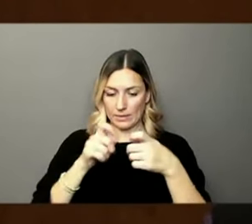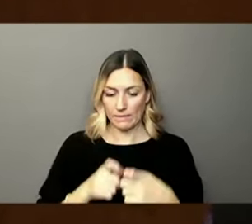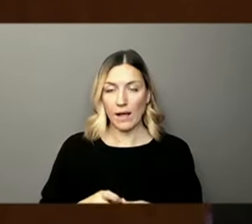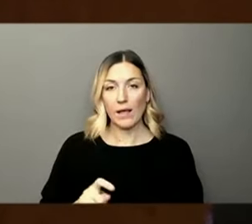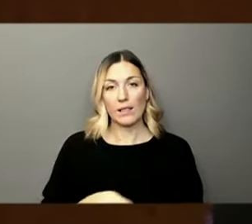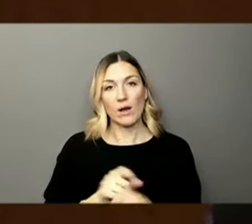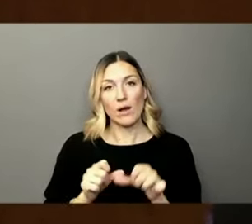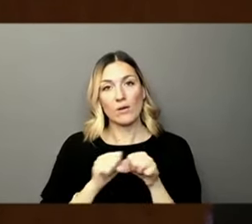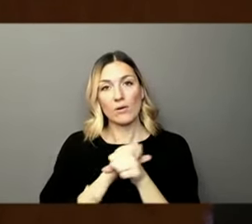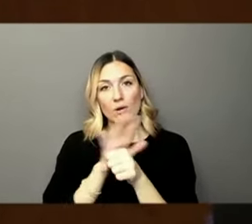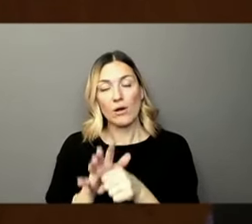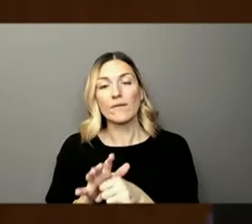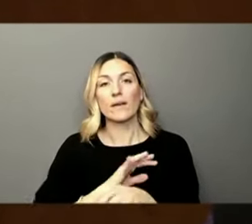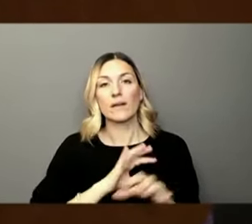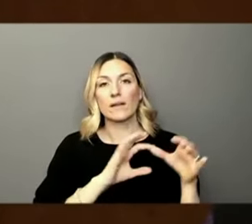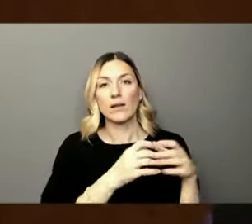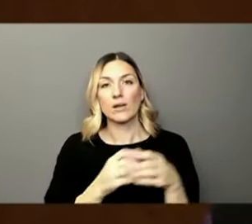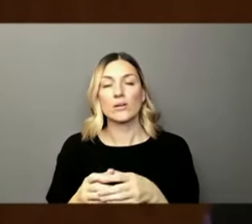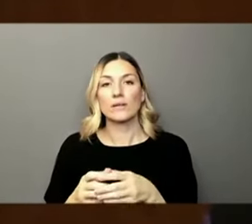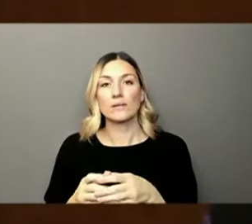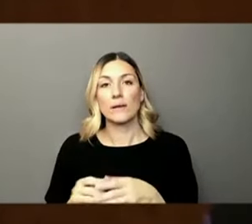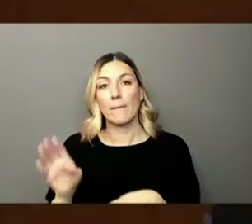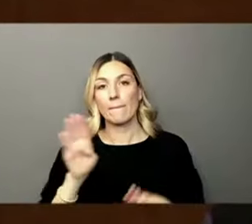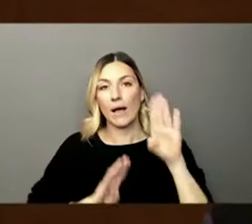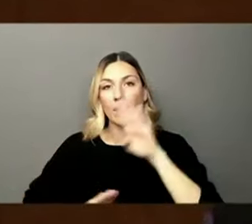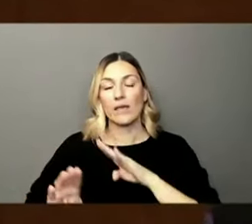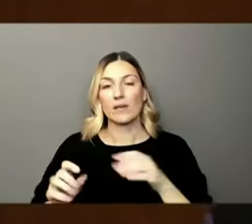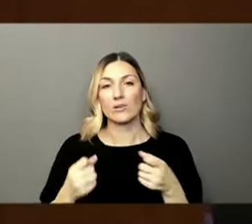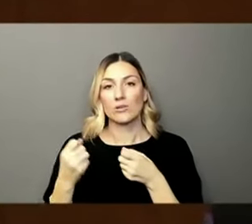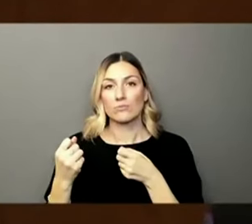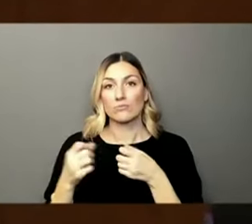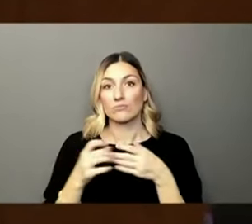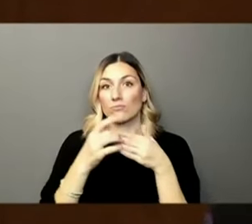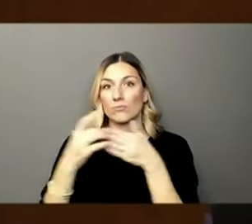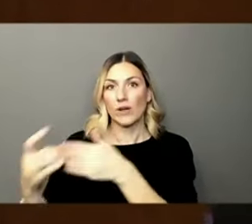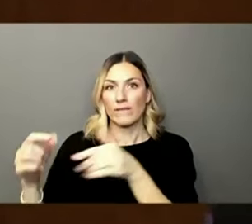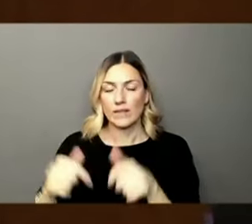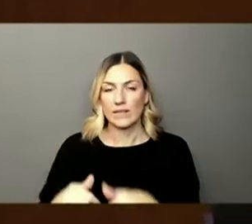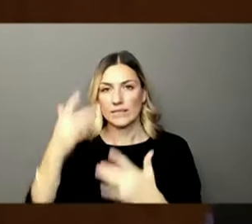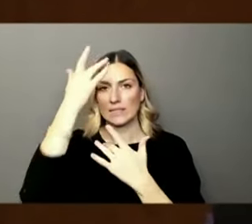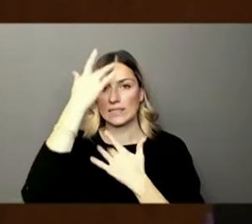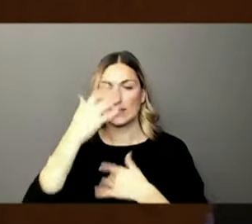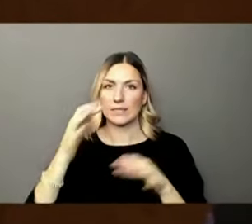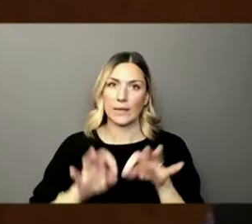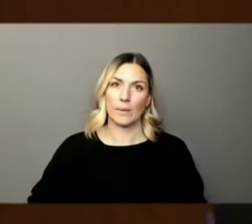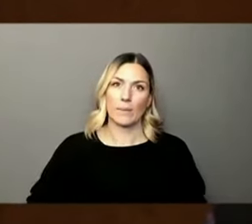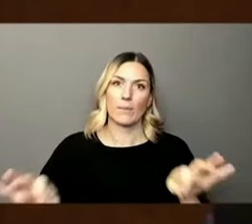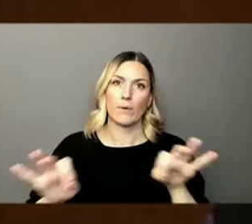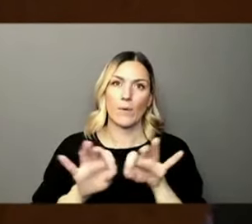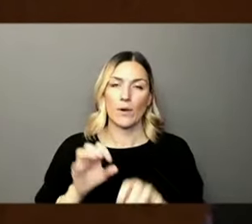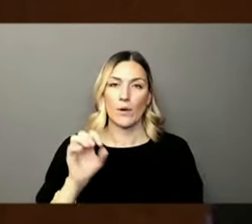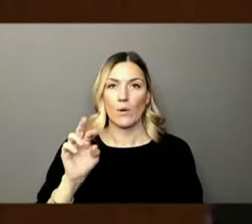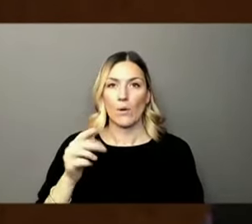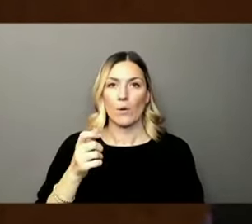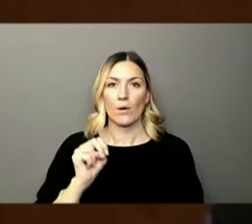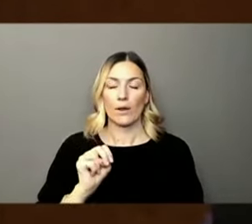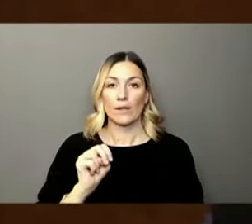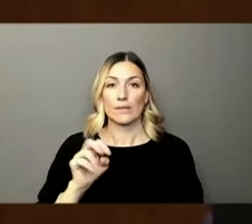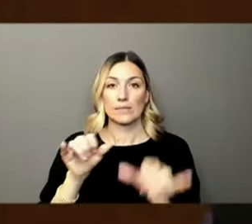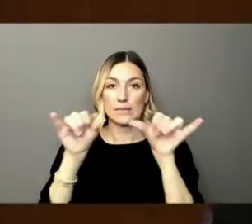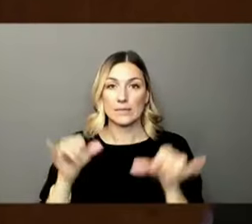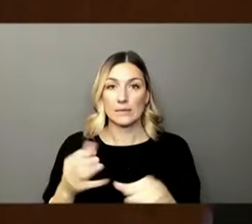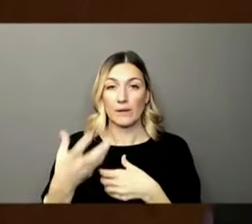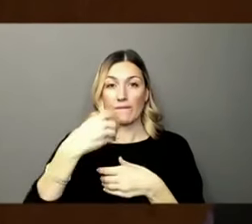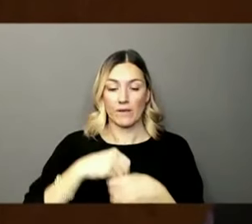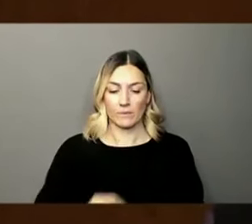characterize biological drivers of this disease. This is critical because a comprehensive understanding of the organ systems involved can guide clinical